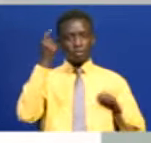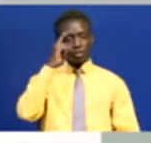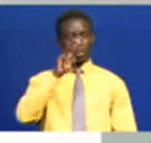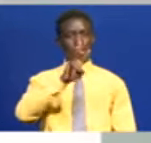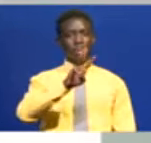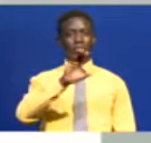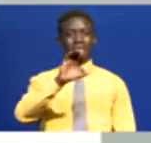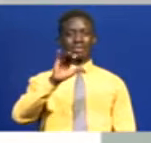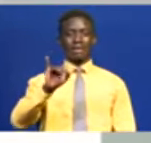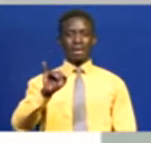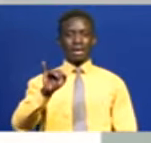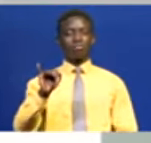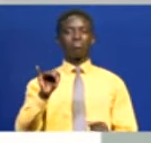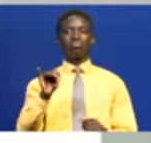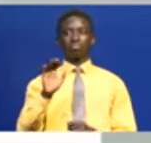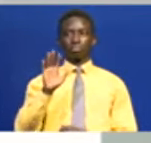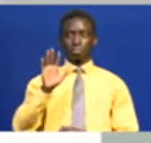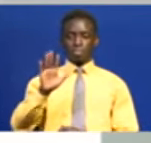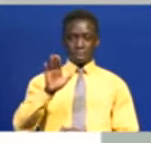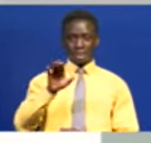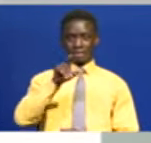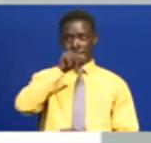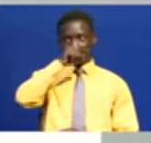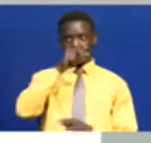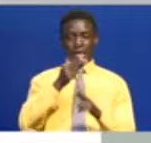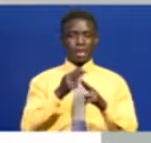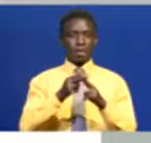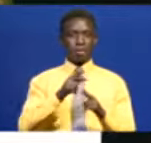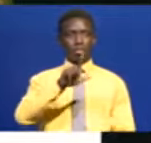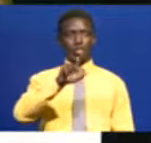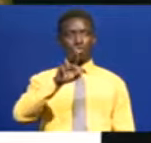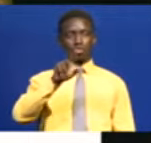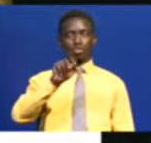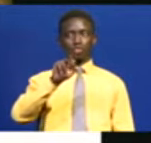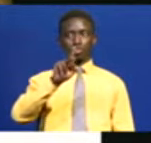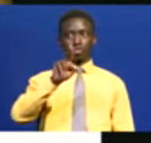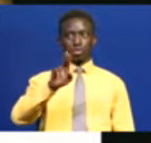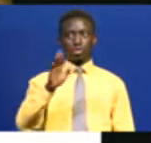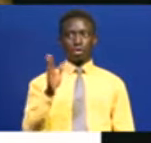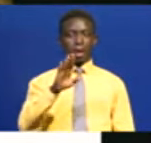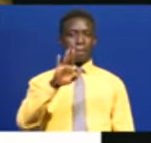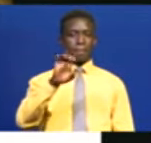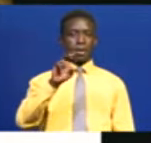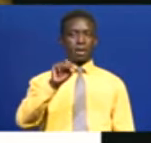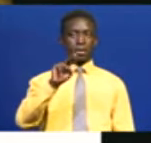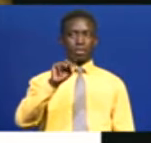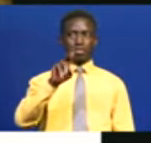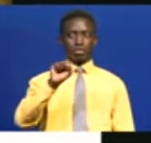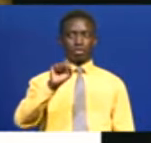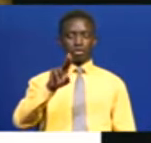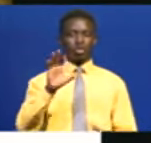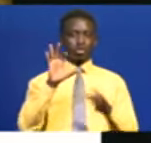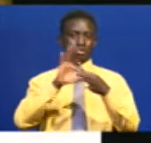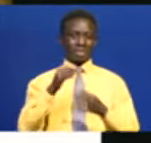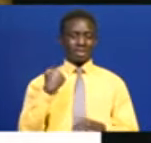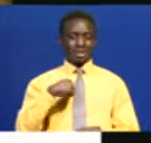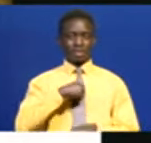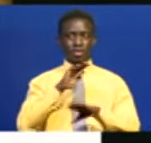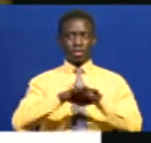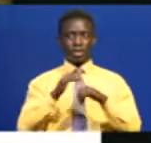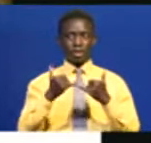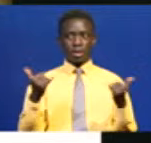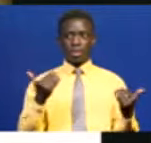WCI Forum Turkey, that is Utku Ben Gusu, who will be joining us online. So good to see you.